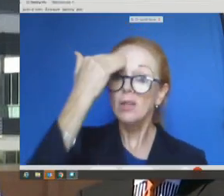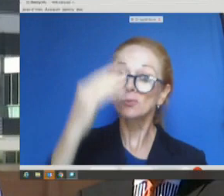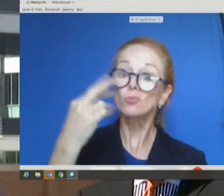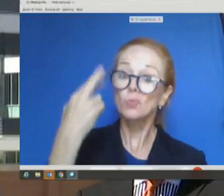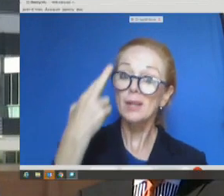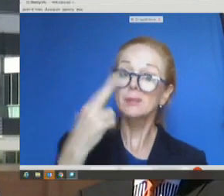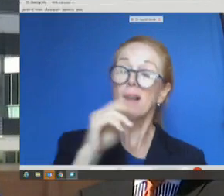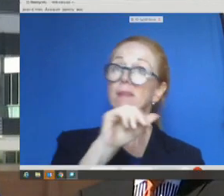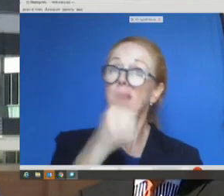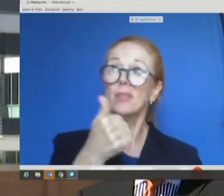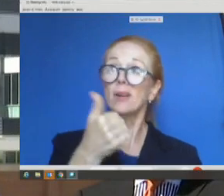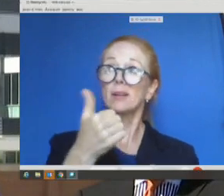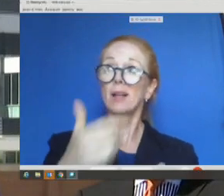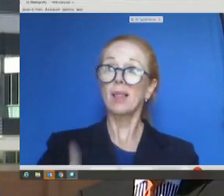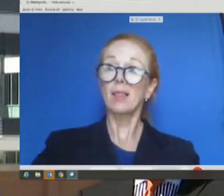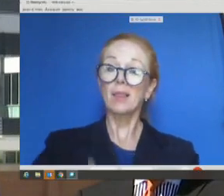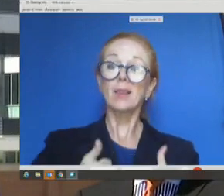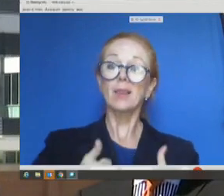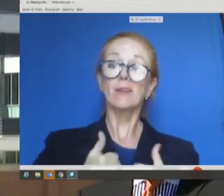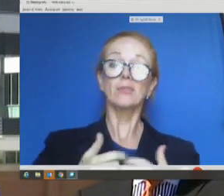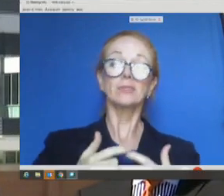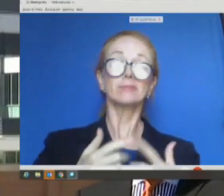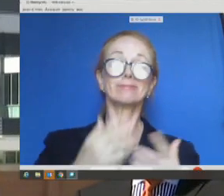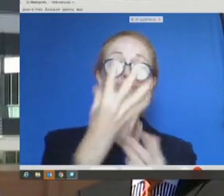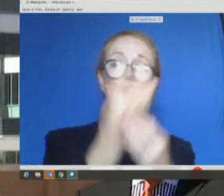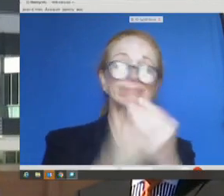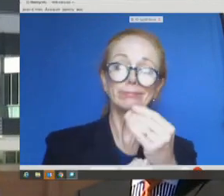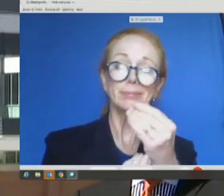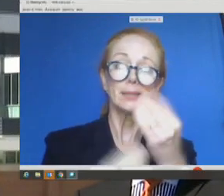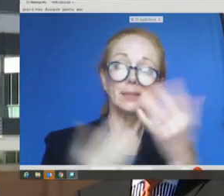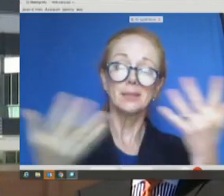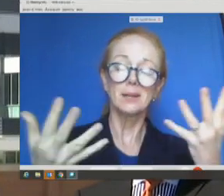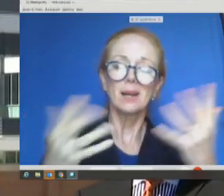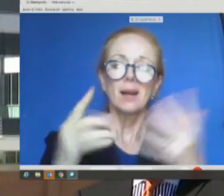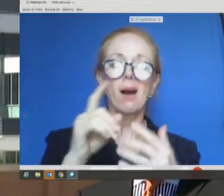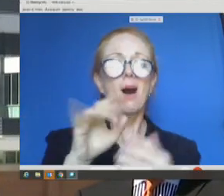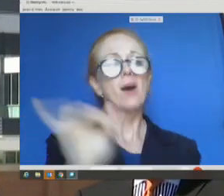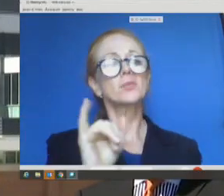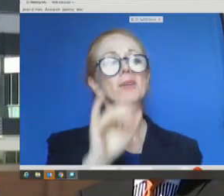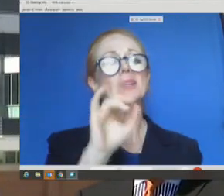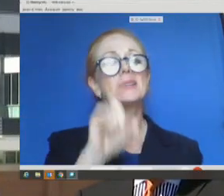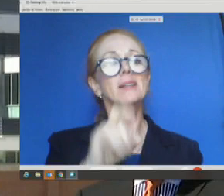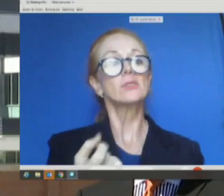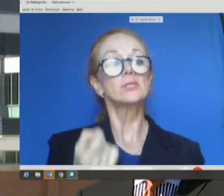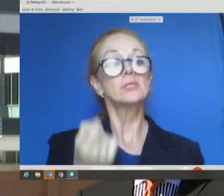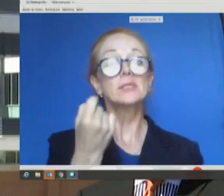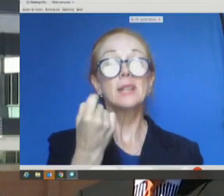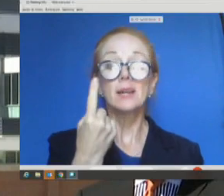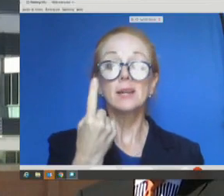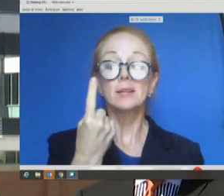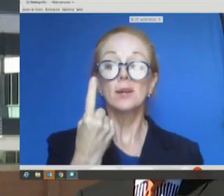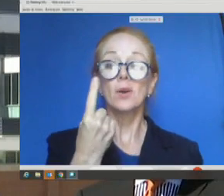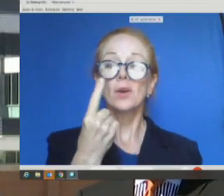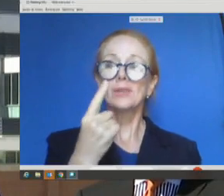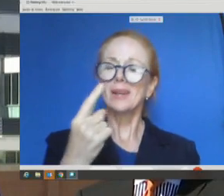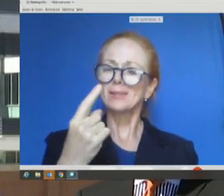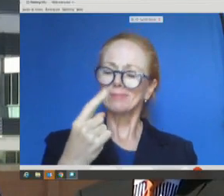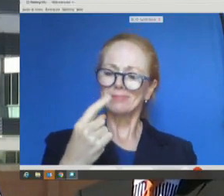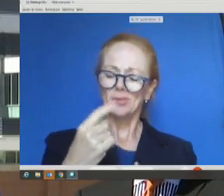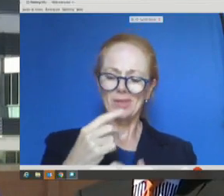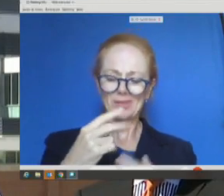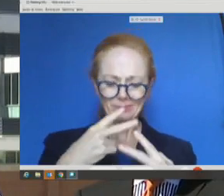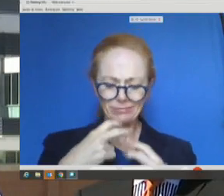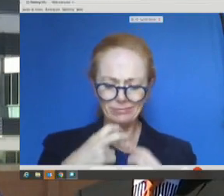As a result, we also have to understand that we have to ask each other